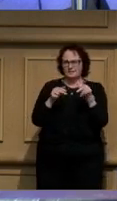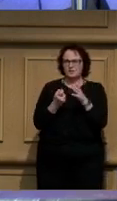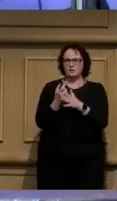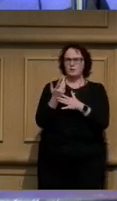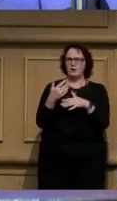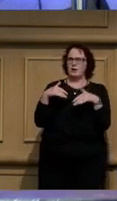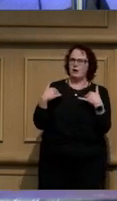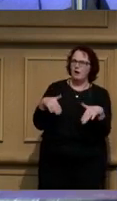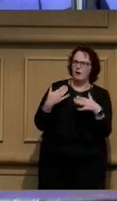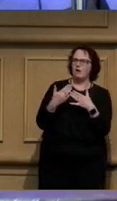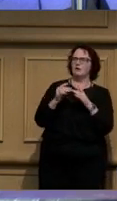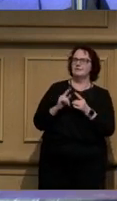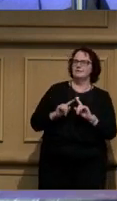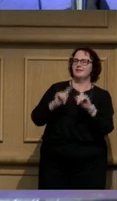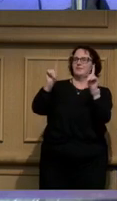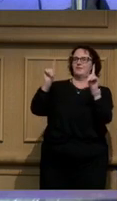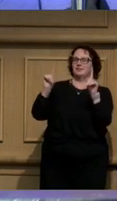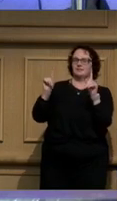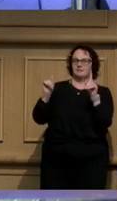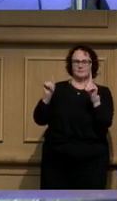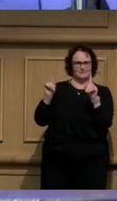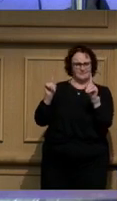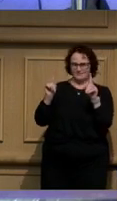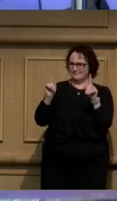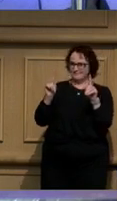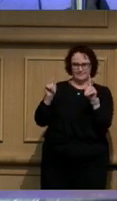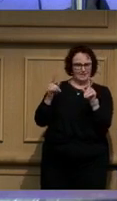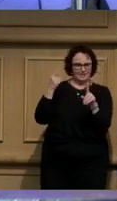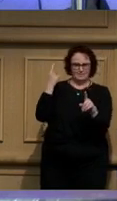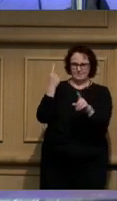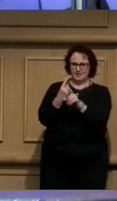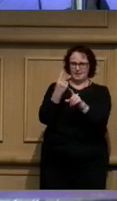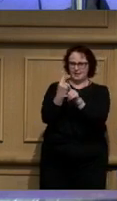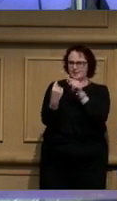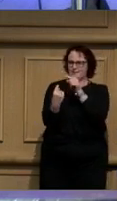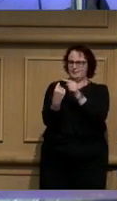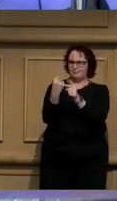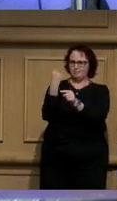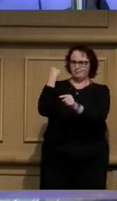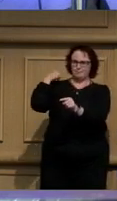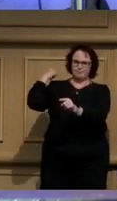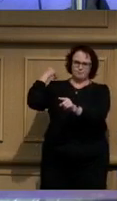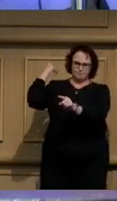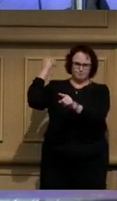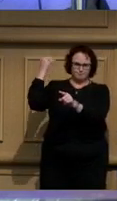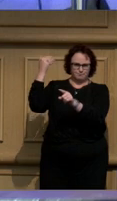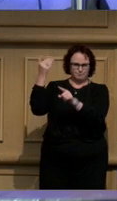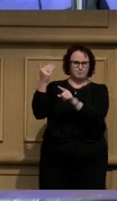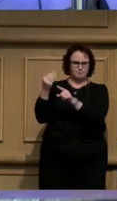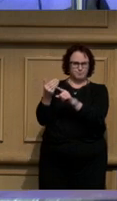amazing, this is revolutionary. But actually, this has been going on since we moved out of the cave. Mm-hmm.